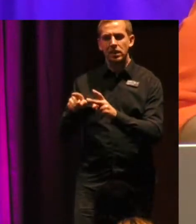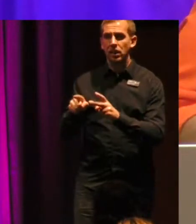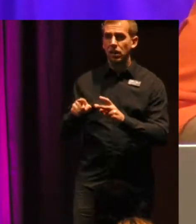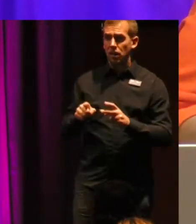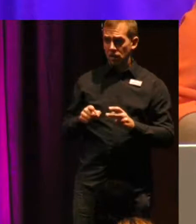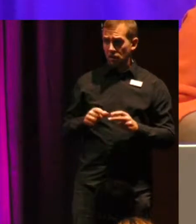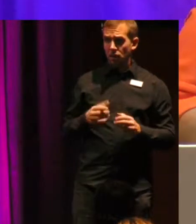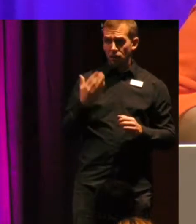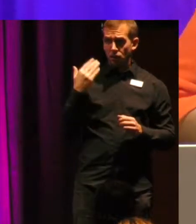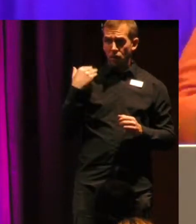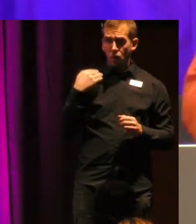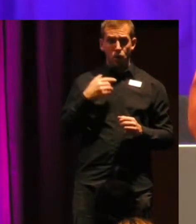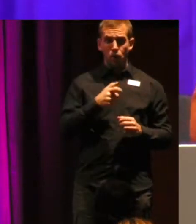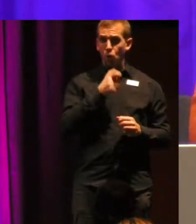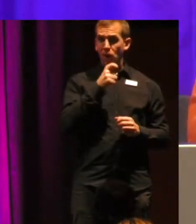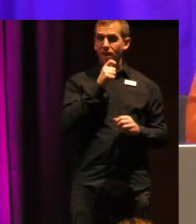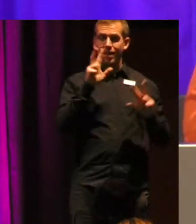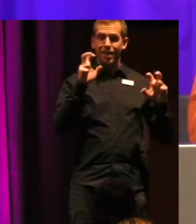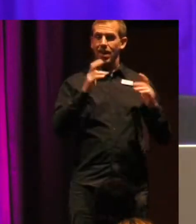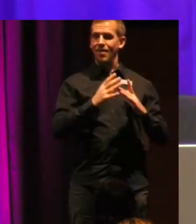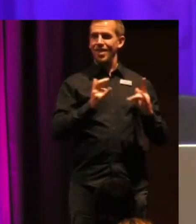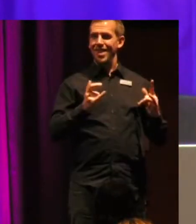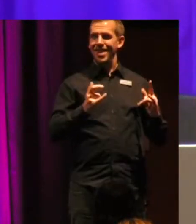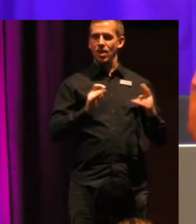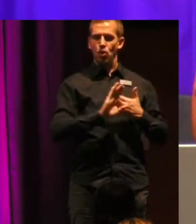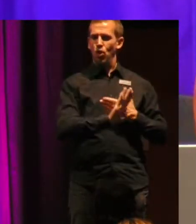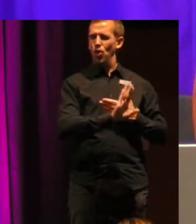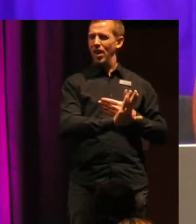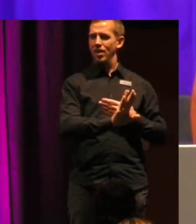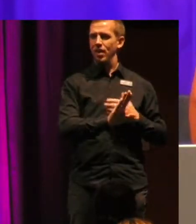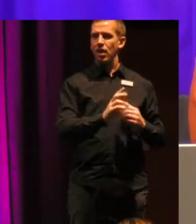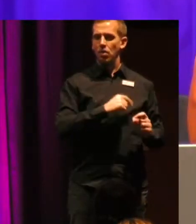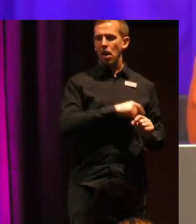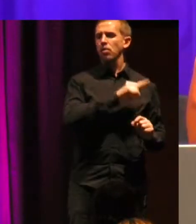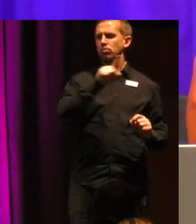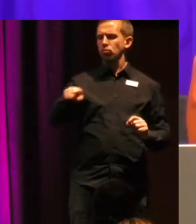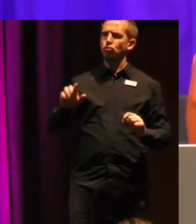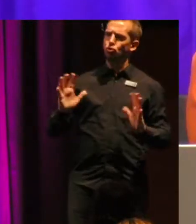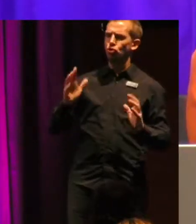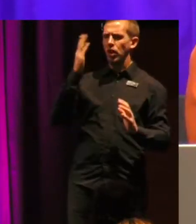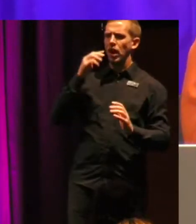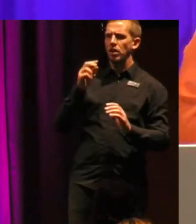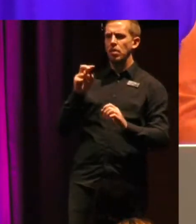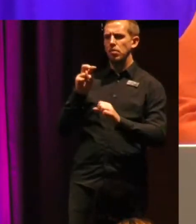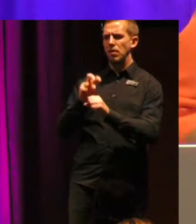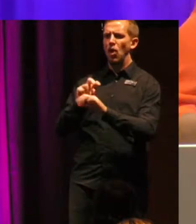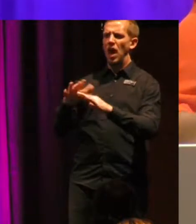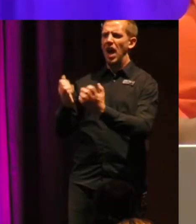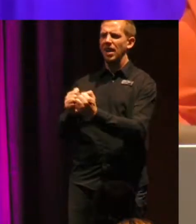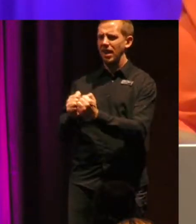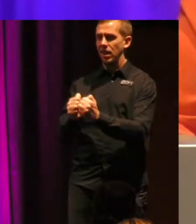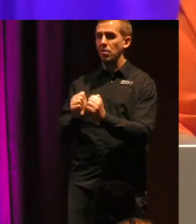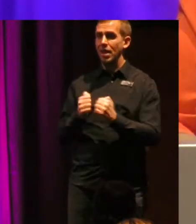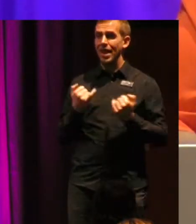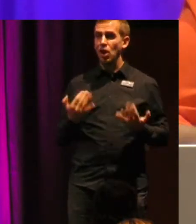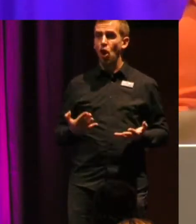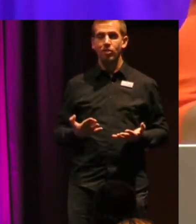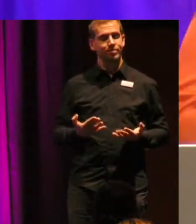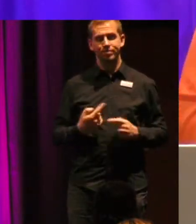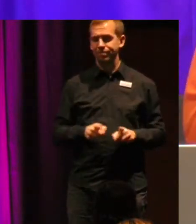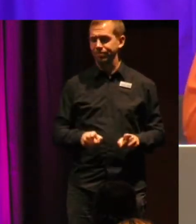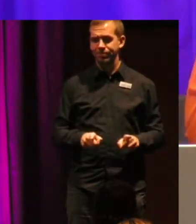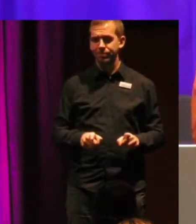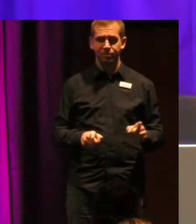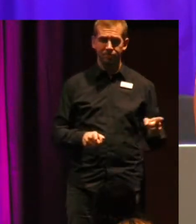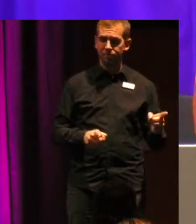were kind of seen, off limits. They were kind of this objective person that was going to come in and report on a situation. So that's whether they were at a large demonstration or